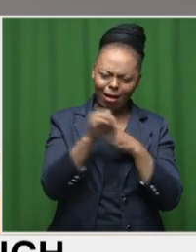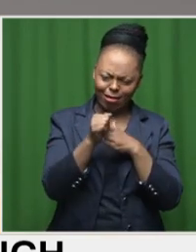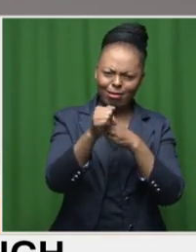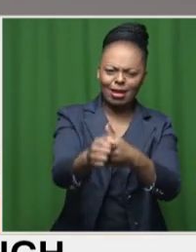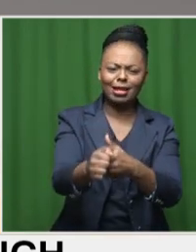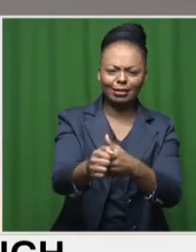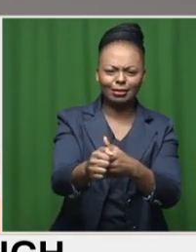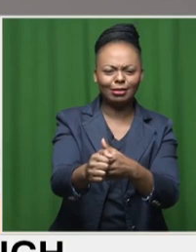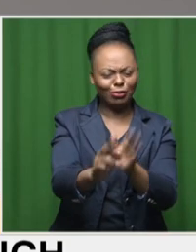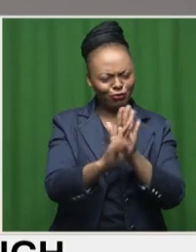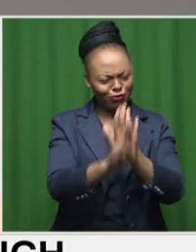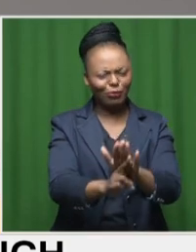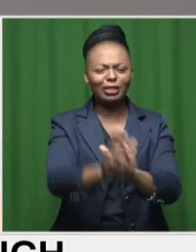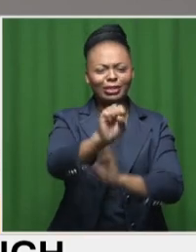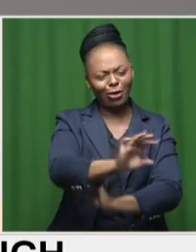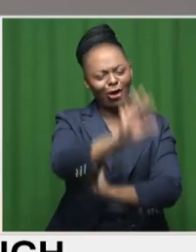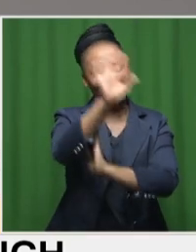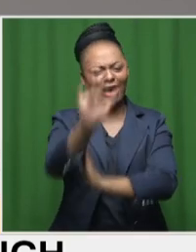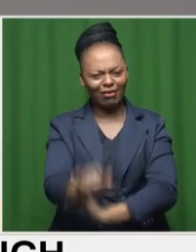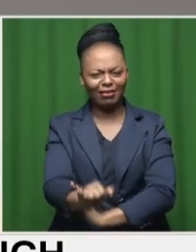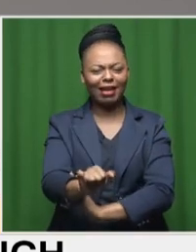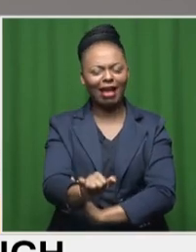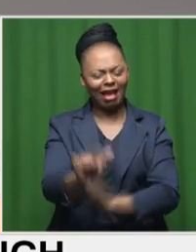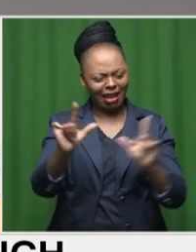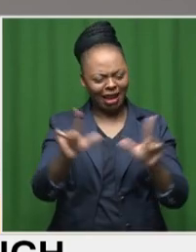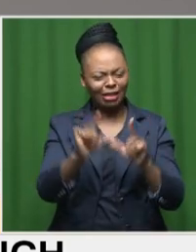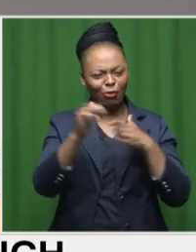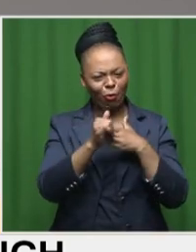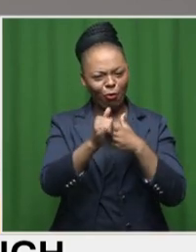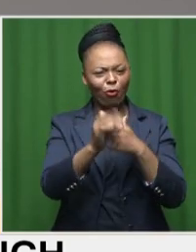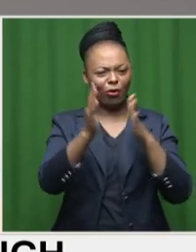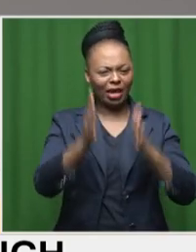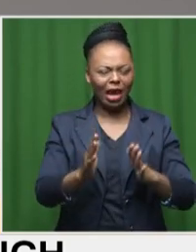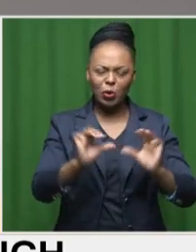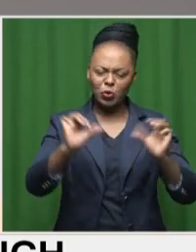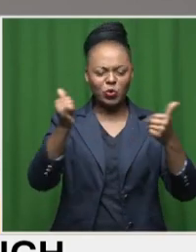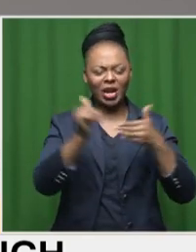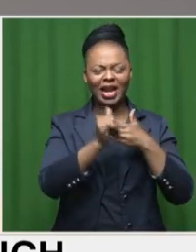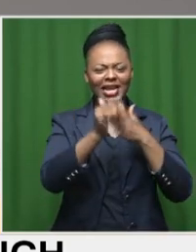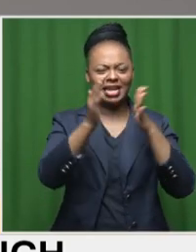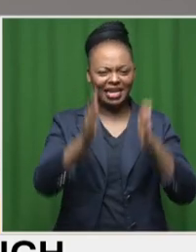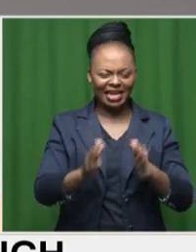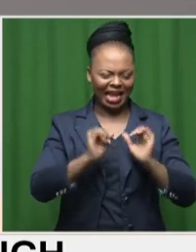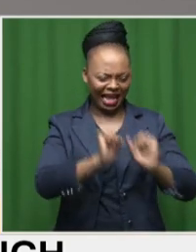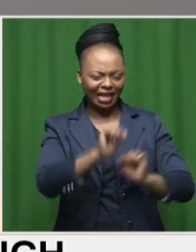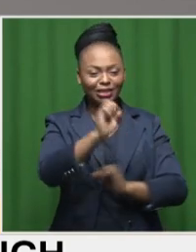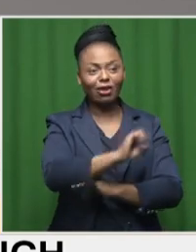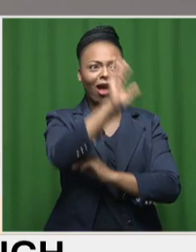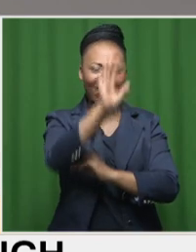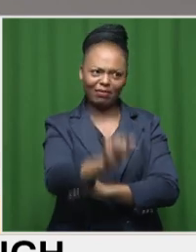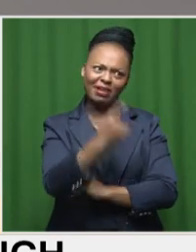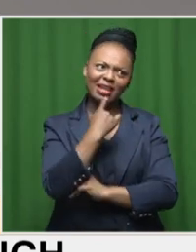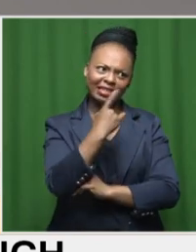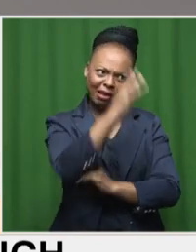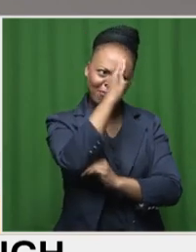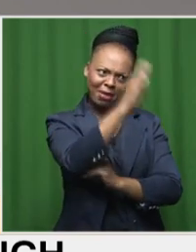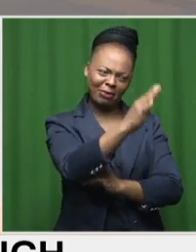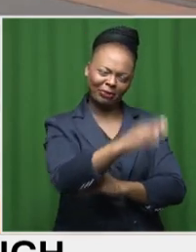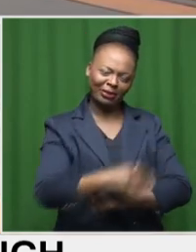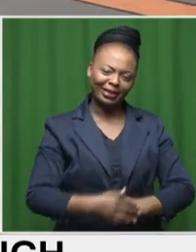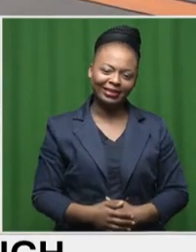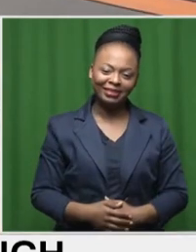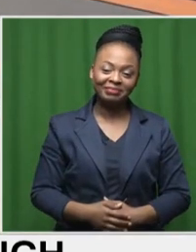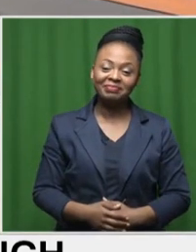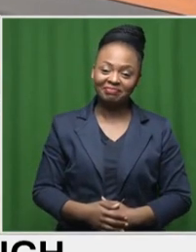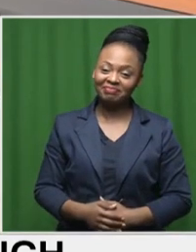of South Africa as the license holder. And she's a great leader for South Africa. I tell you that now for nothing. Well,